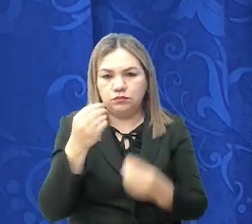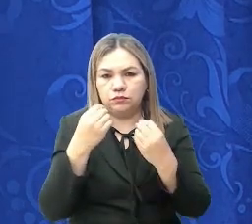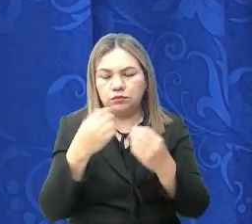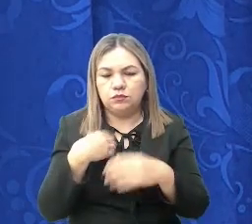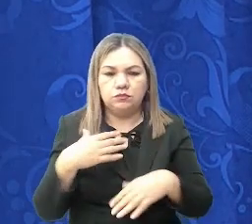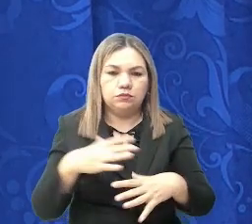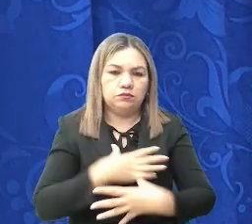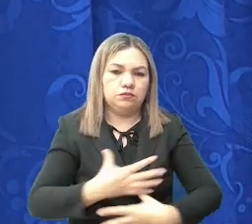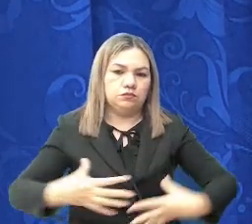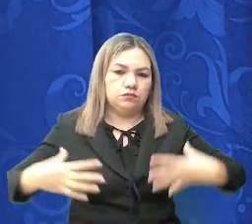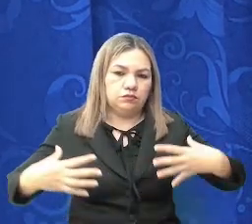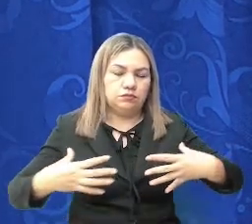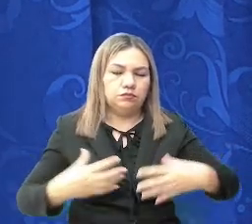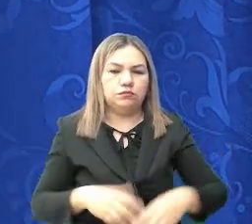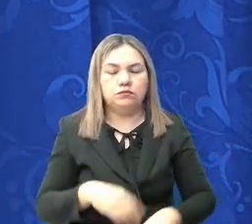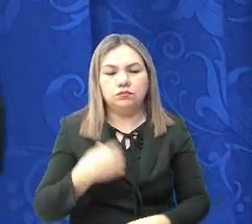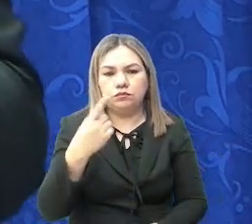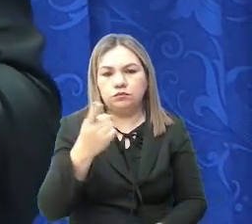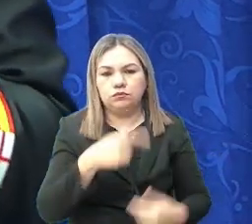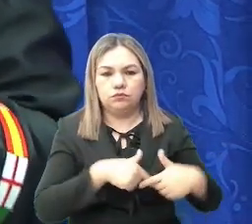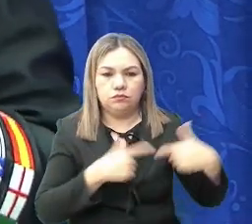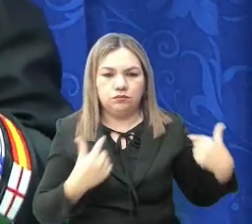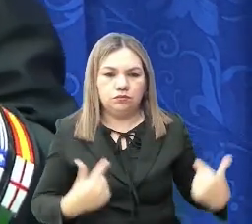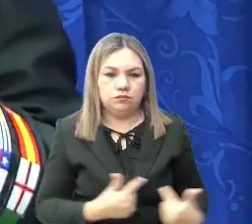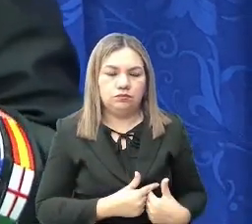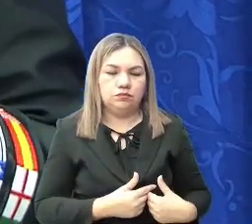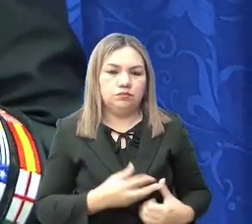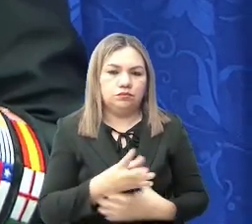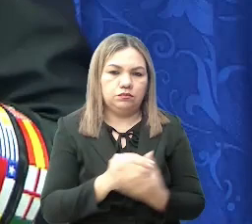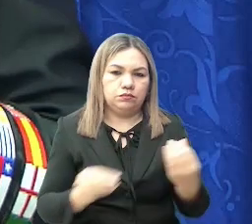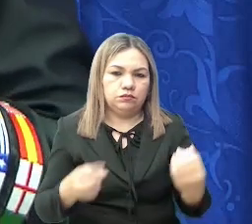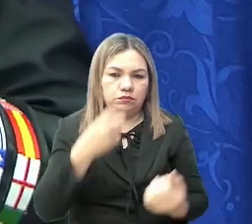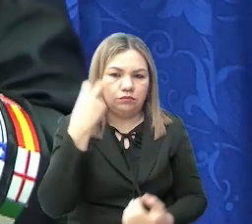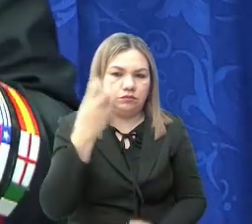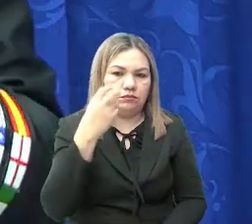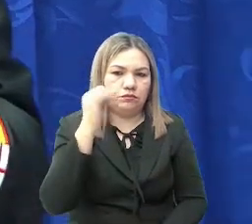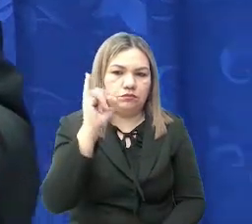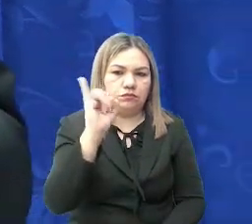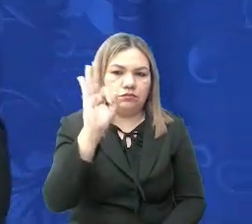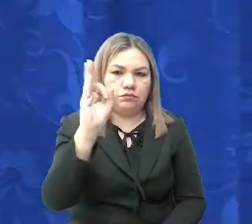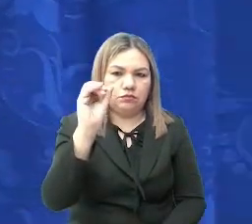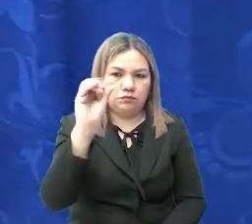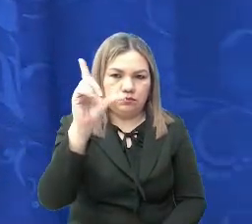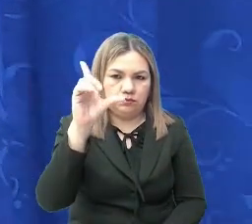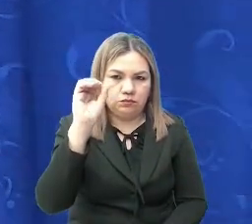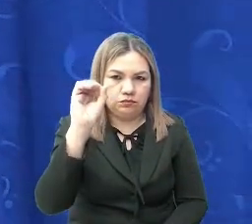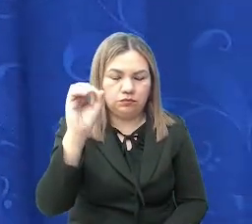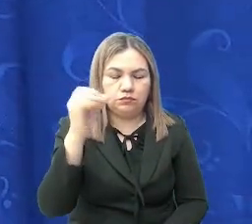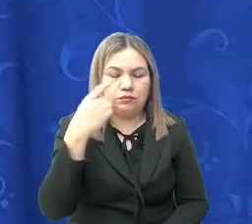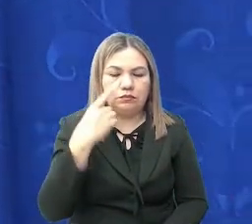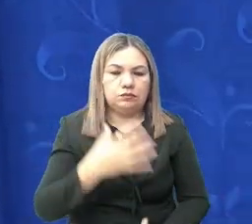fat? I gave you everything. But you fattened your heart and you went towards your idols.